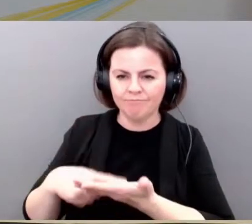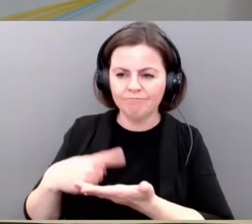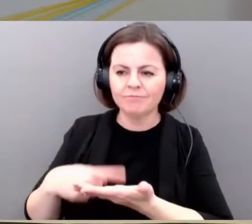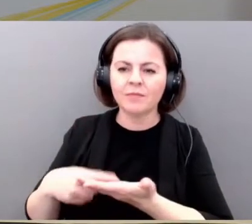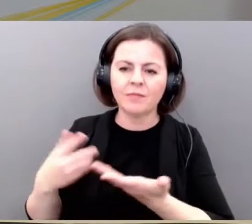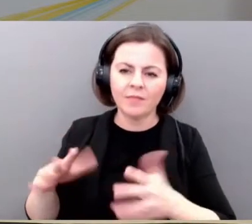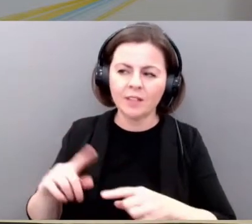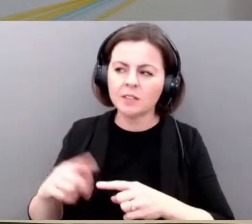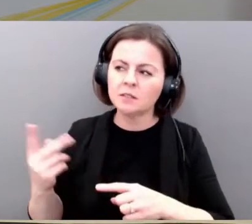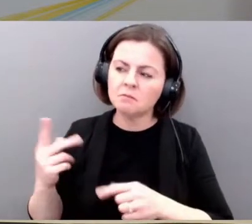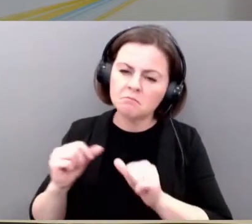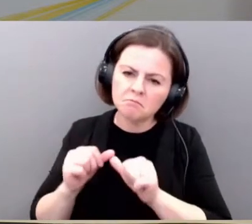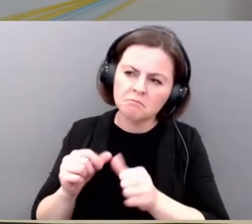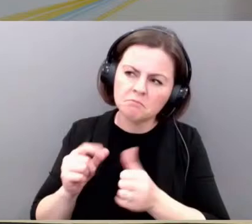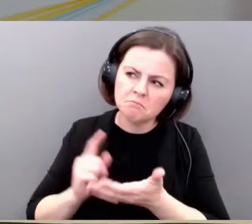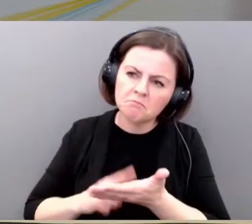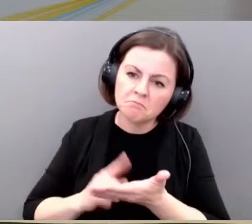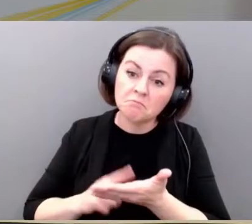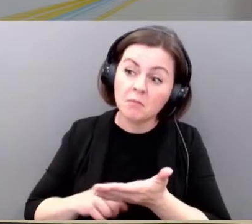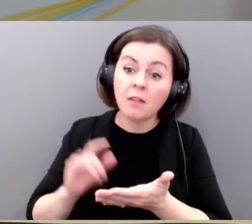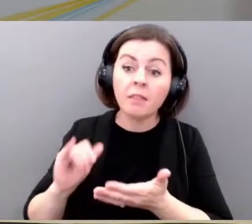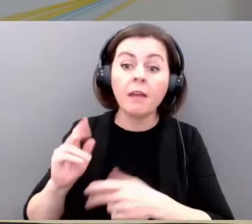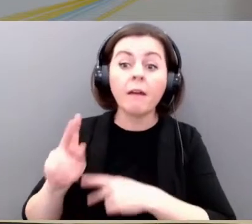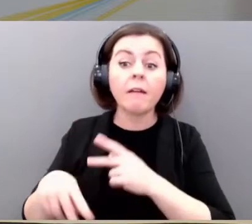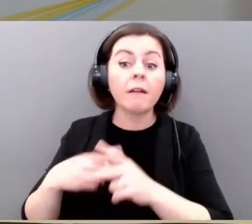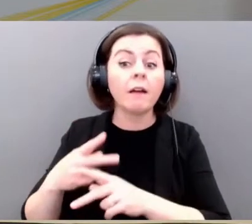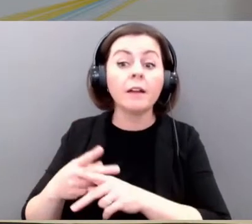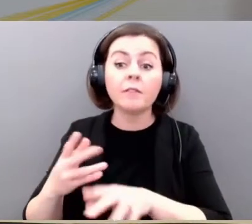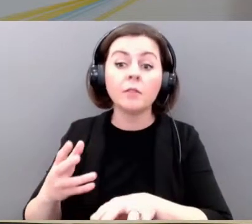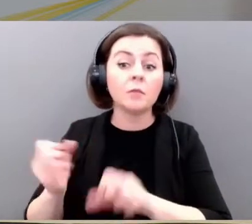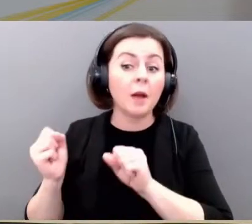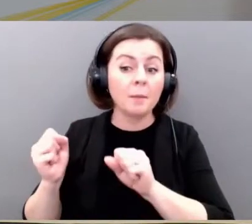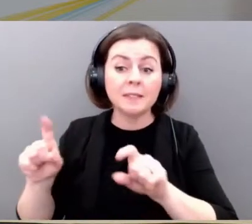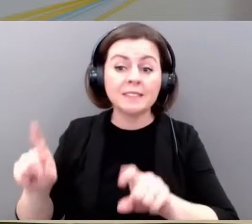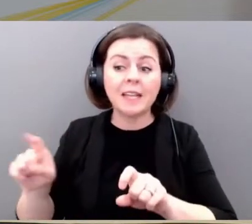over the next few days of where we might be able to use this. So this is an